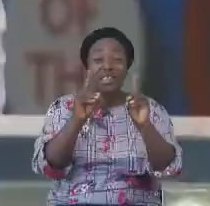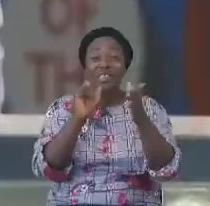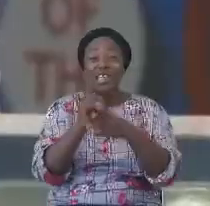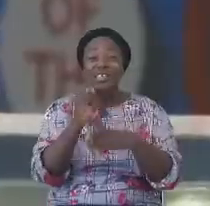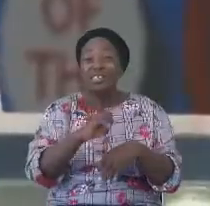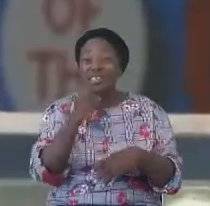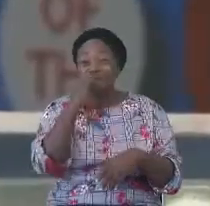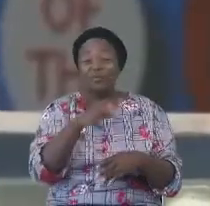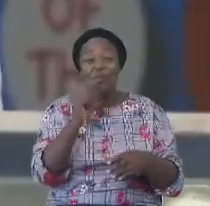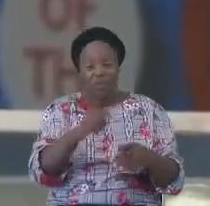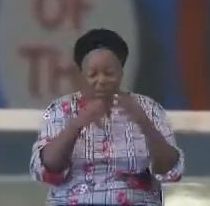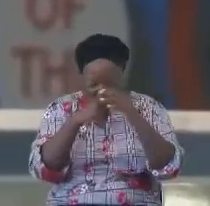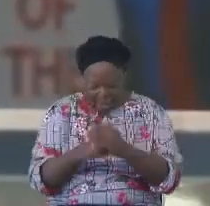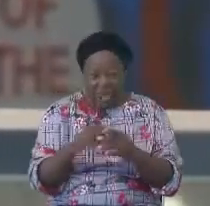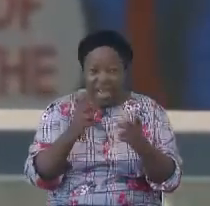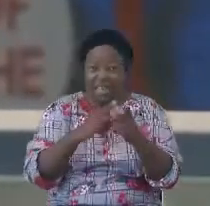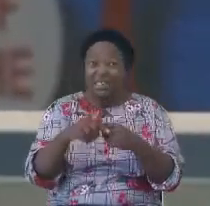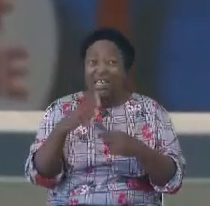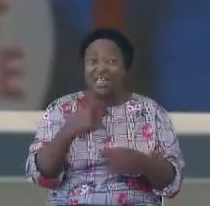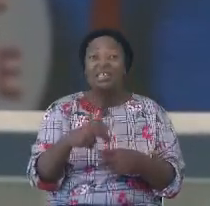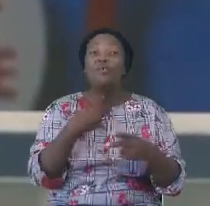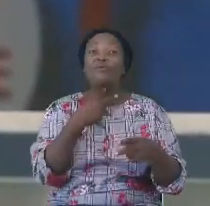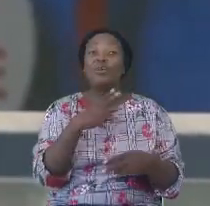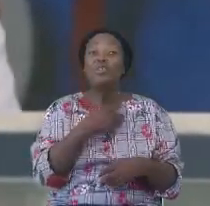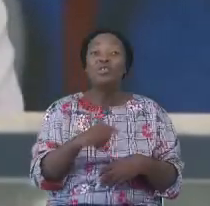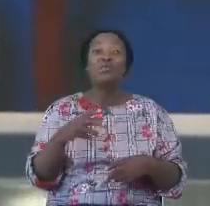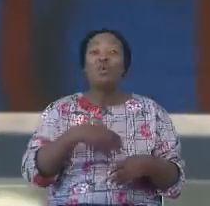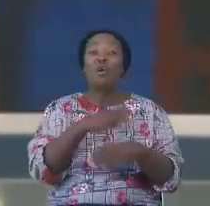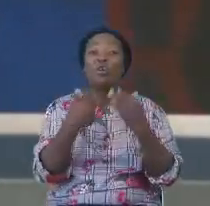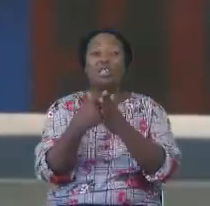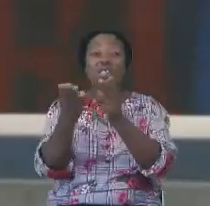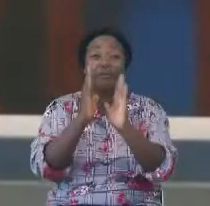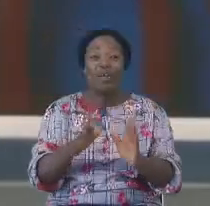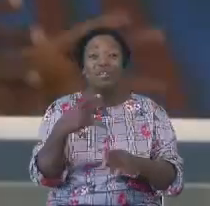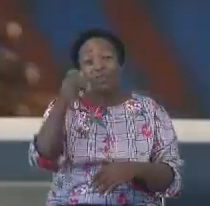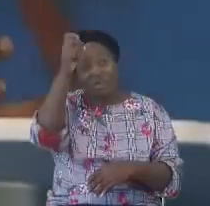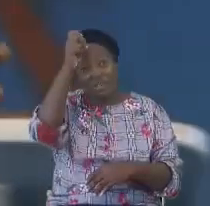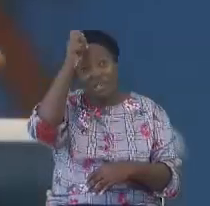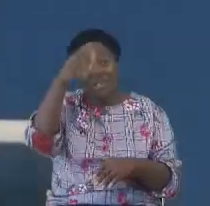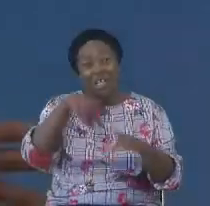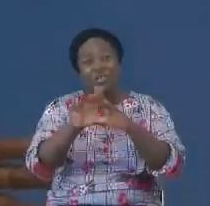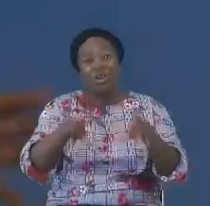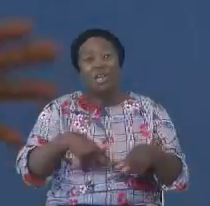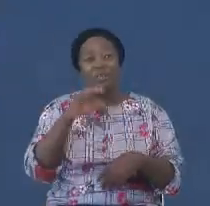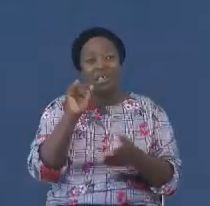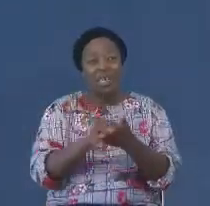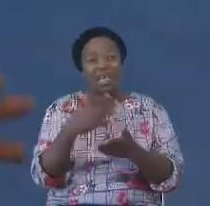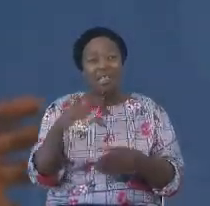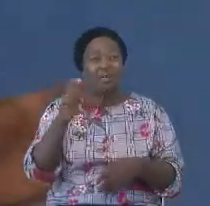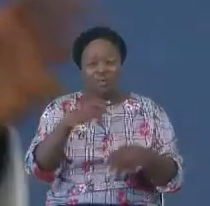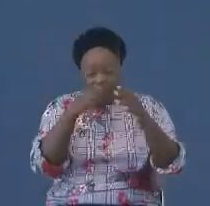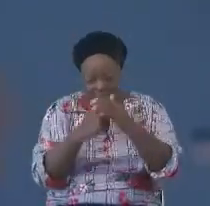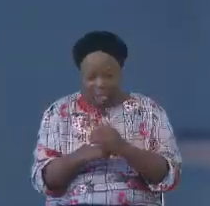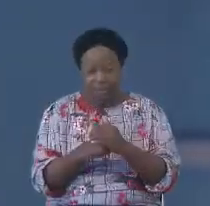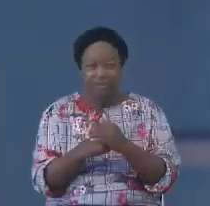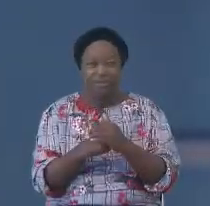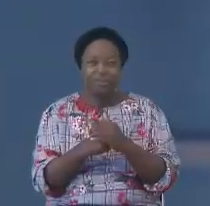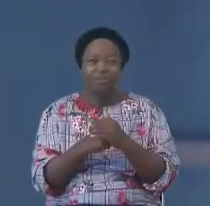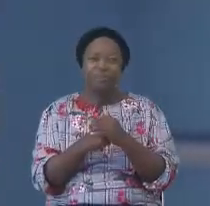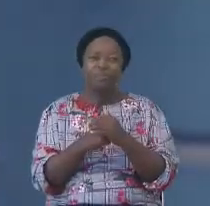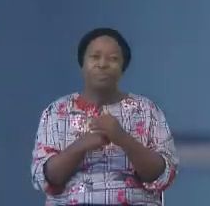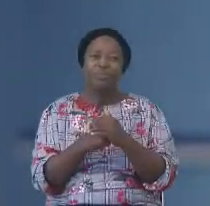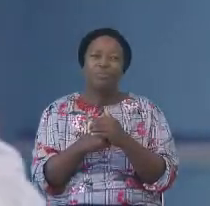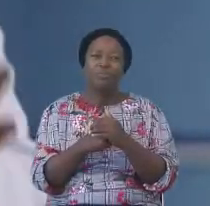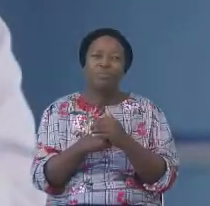the destiny that is evil, that thing has to bow. And the voice of the agent of